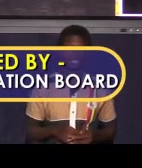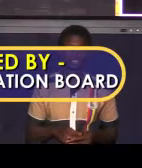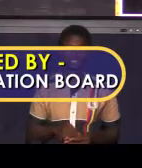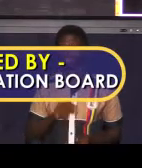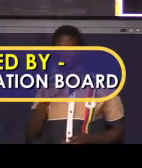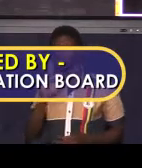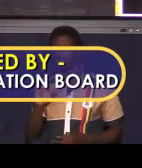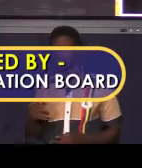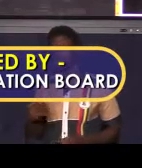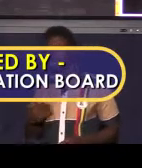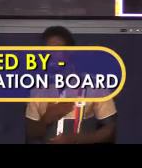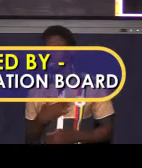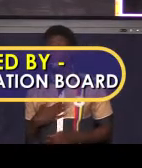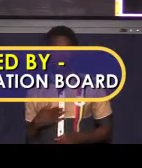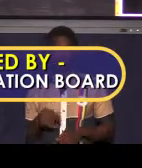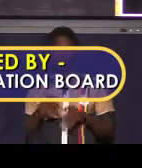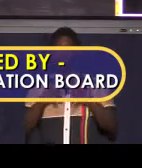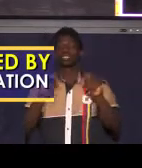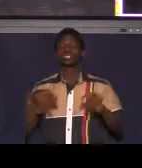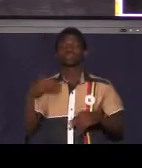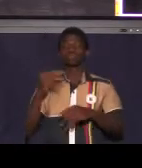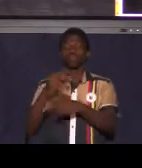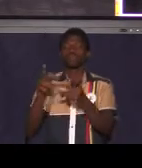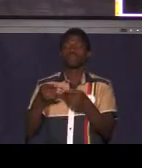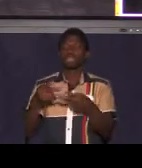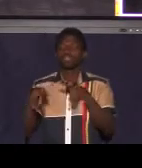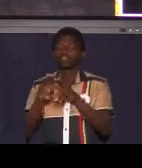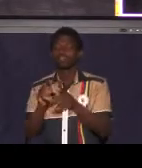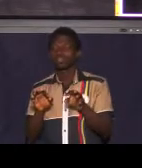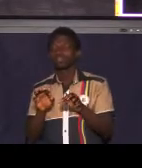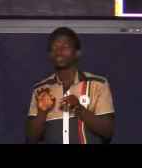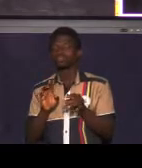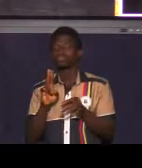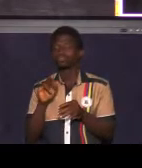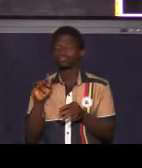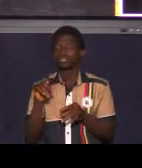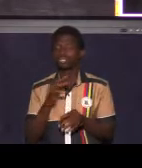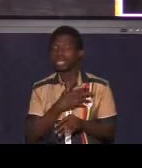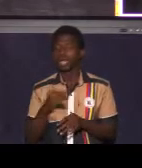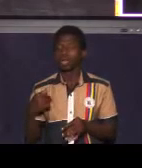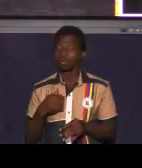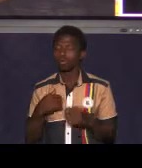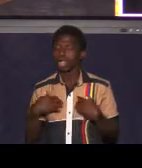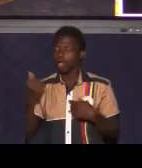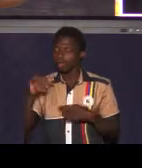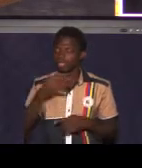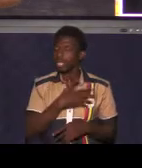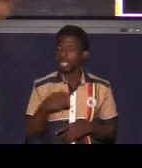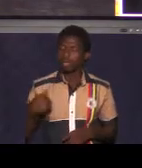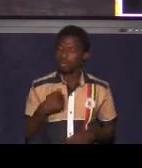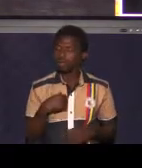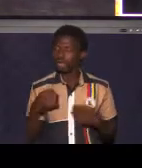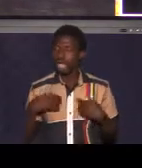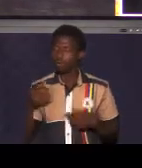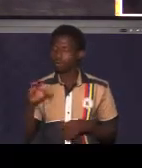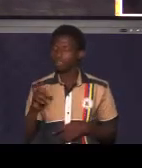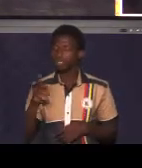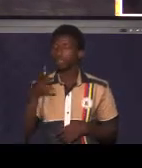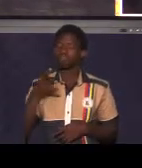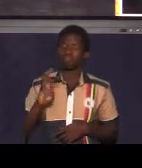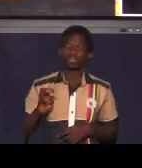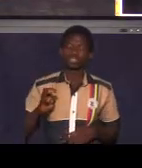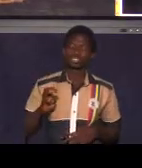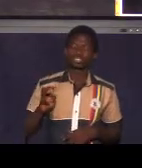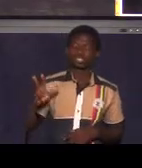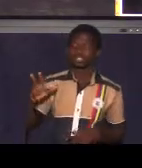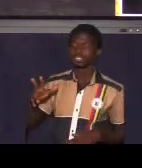anyway. Using our table of place value unit, then we have tenth, and then we have hundredth. So